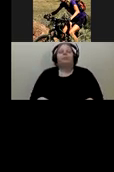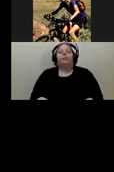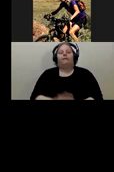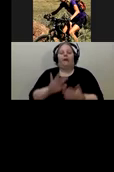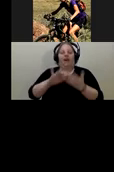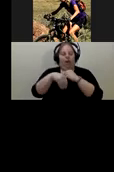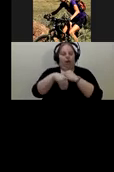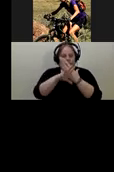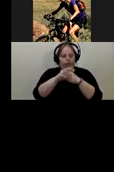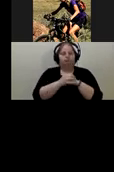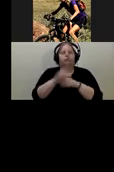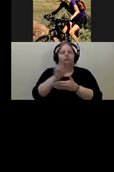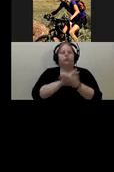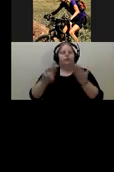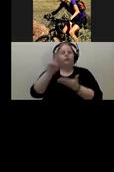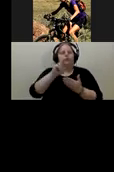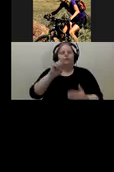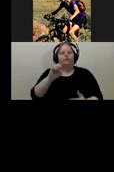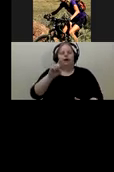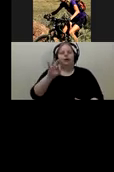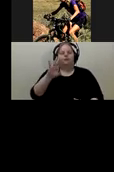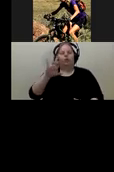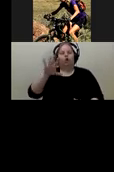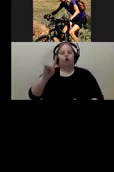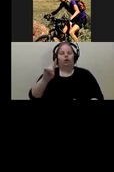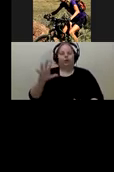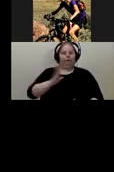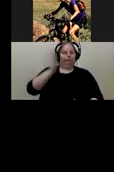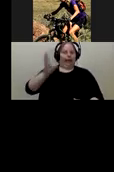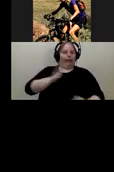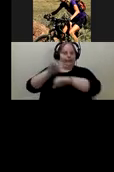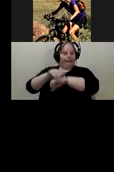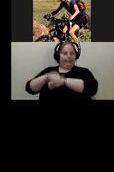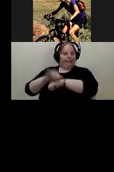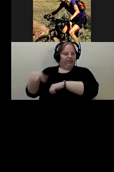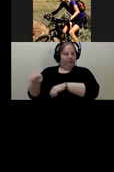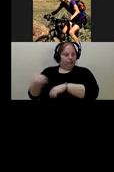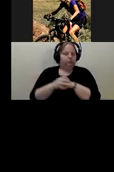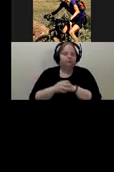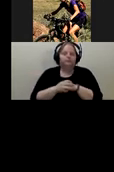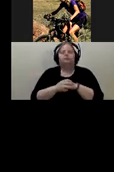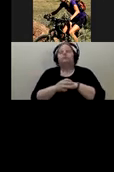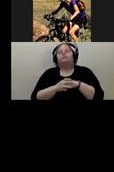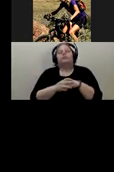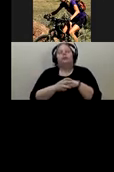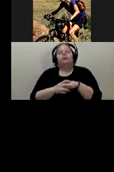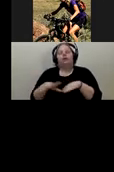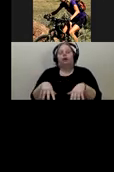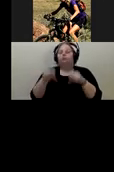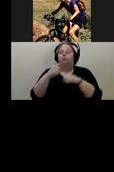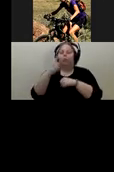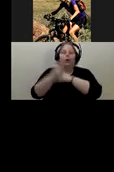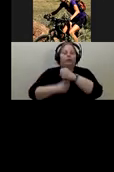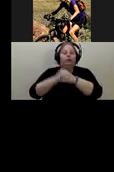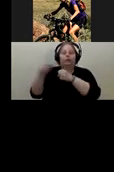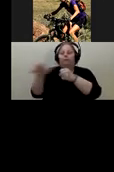online through the University of Oxford, the fancy one in England. And I took a whole year worth